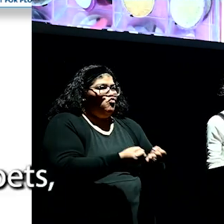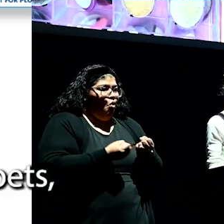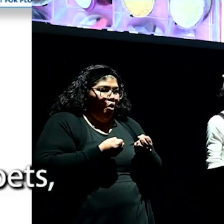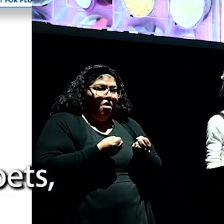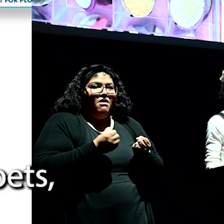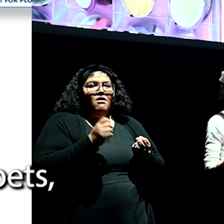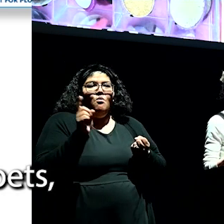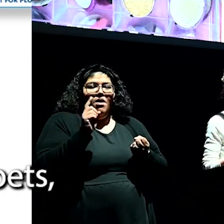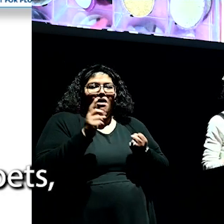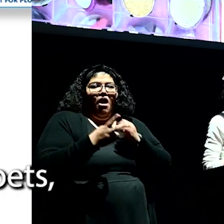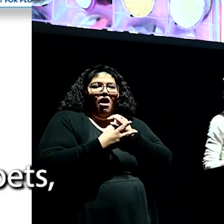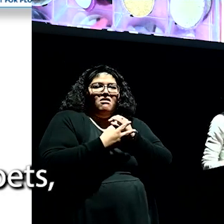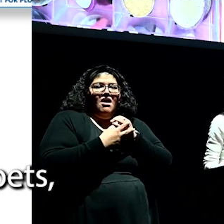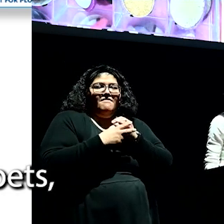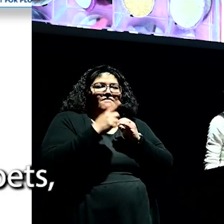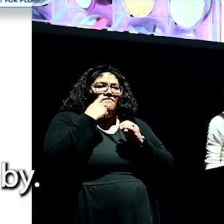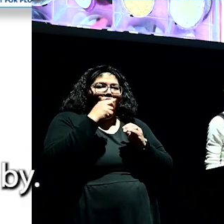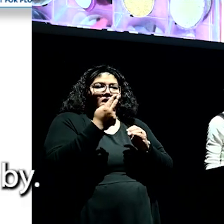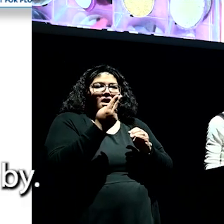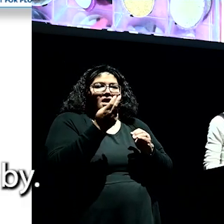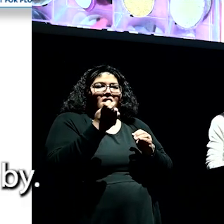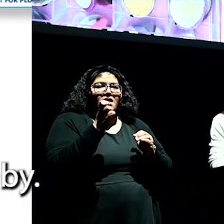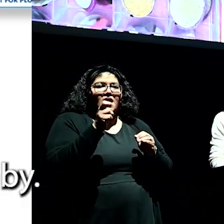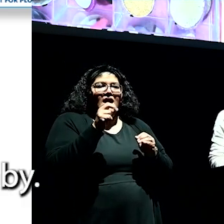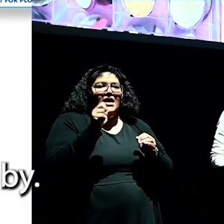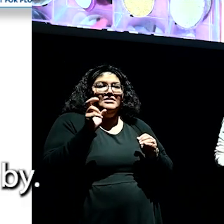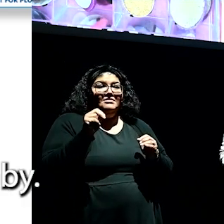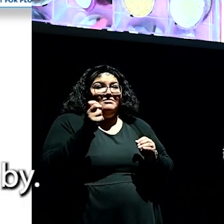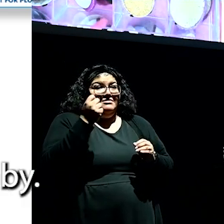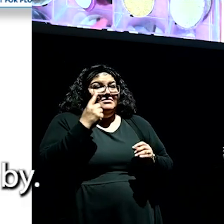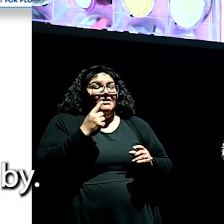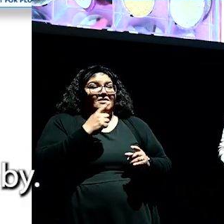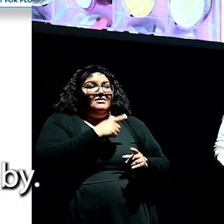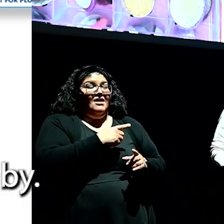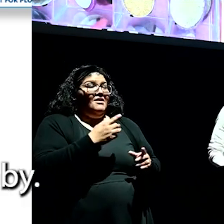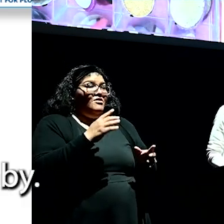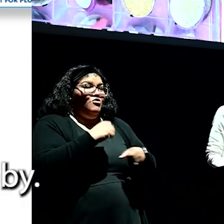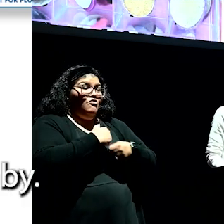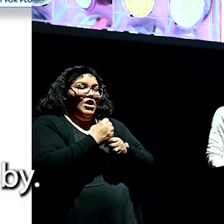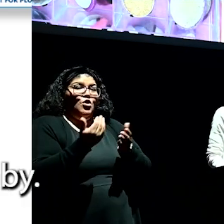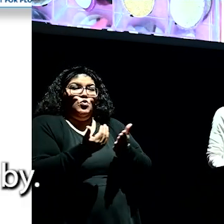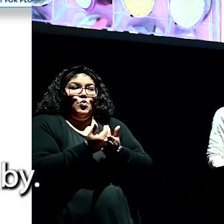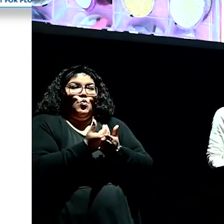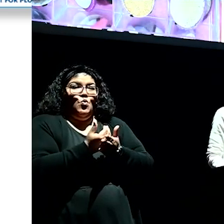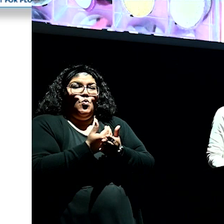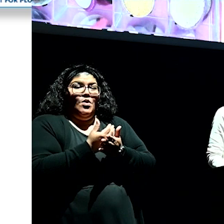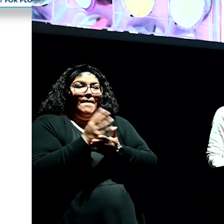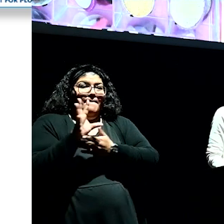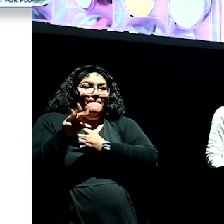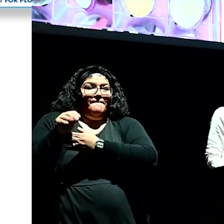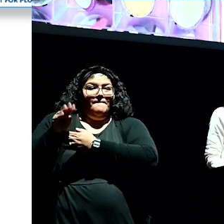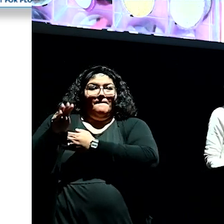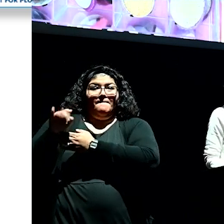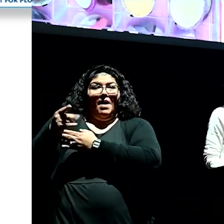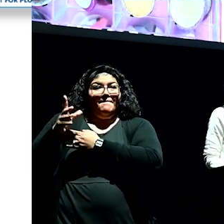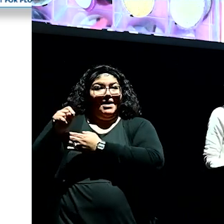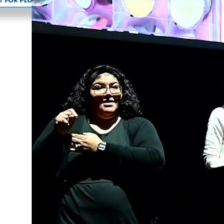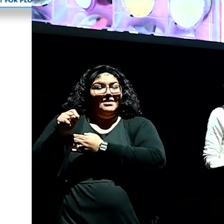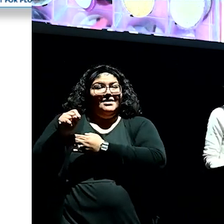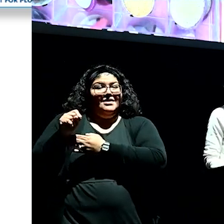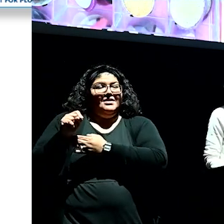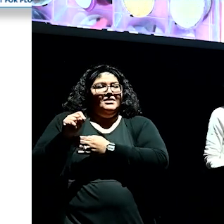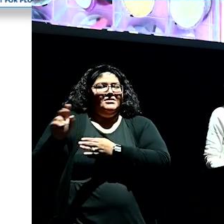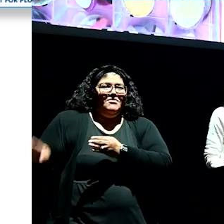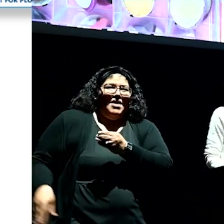and when they're building new Muppets, they have a great collection to go by. We would